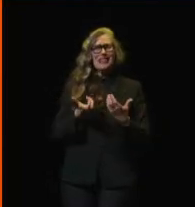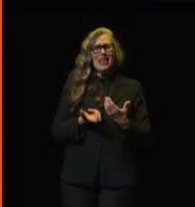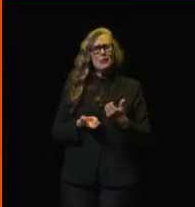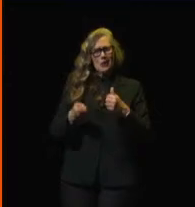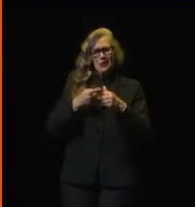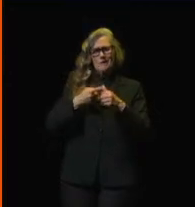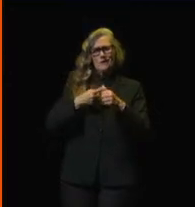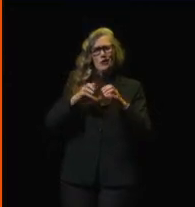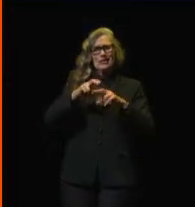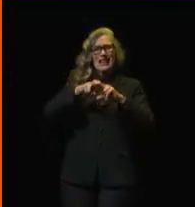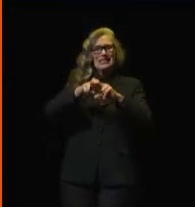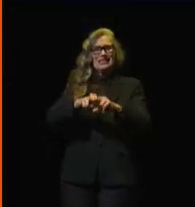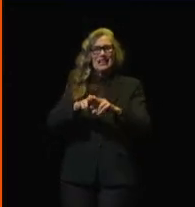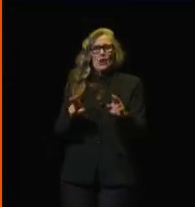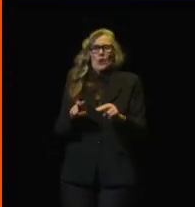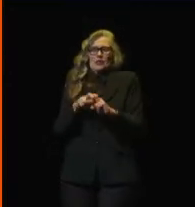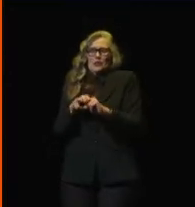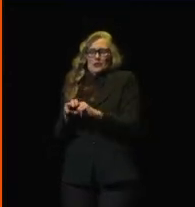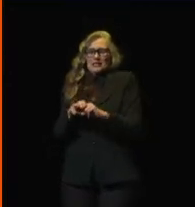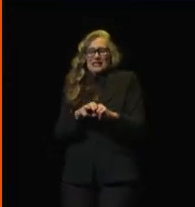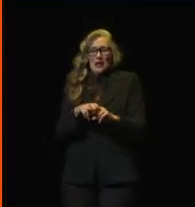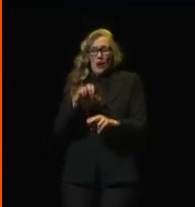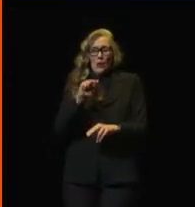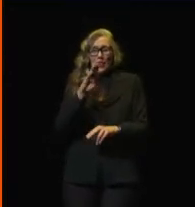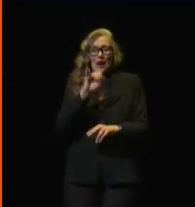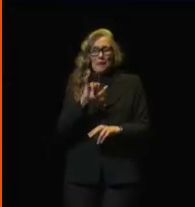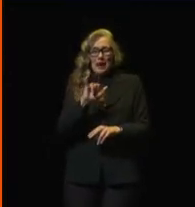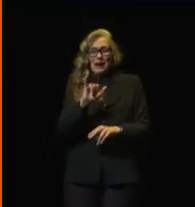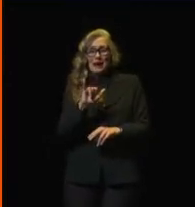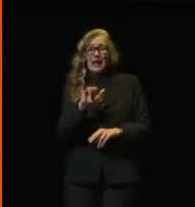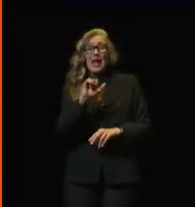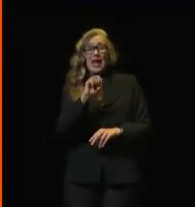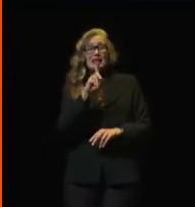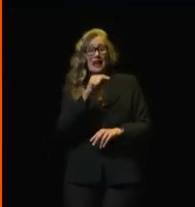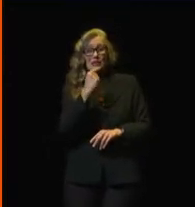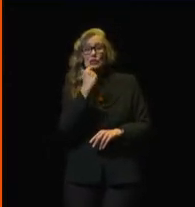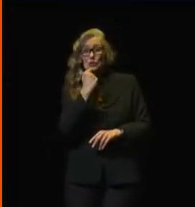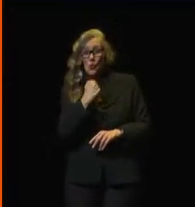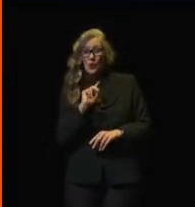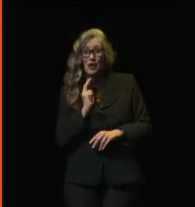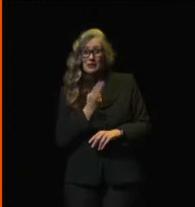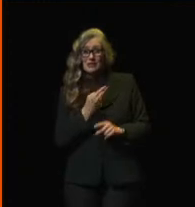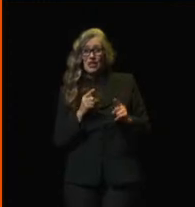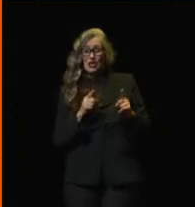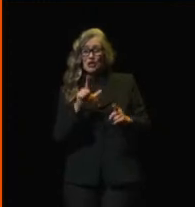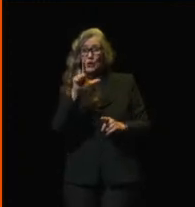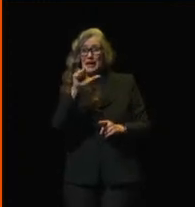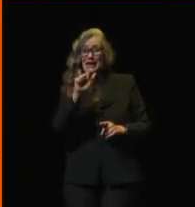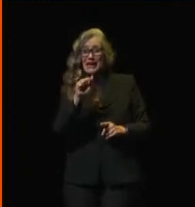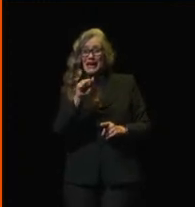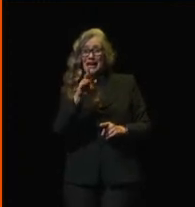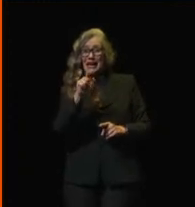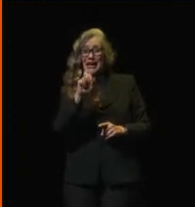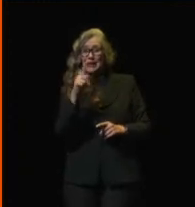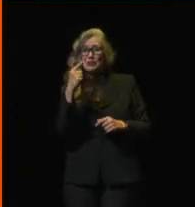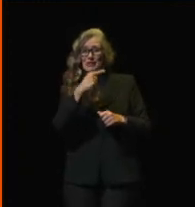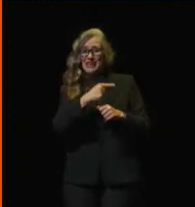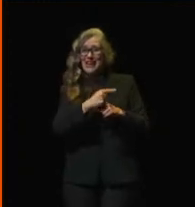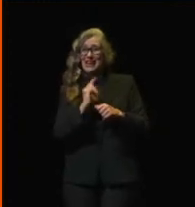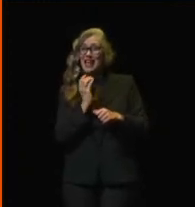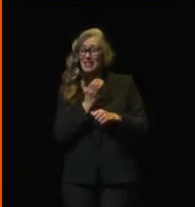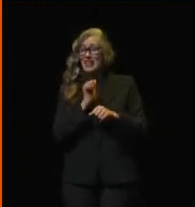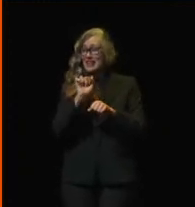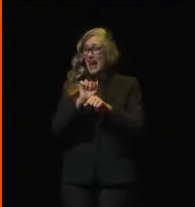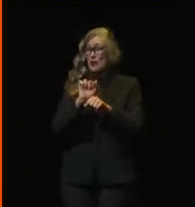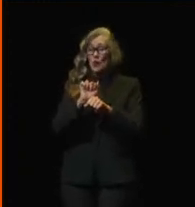heard, Ady told us on Labor Day that our work as caregivers had made the last few years in his life possible. I